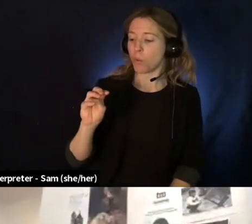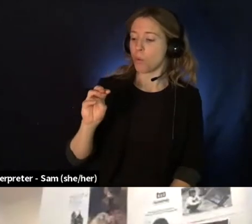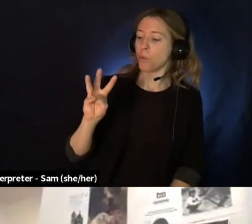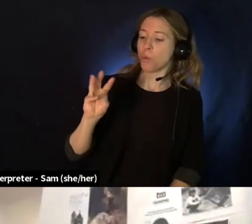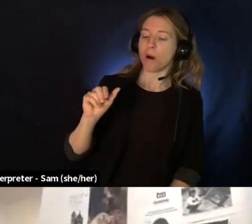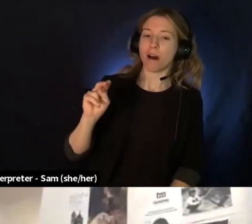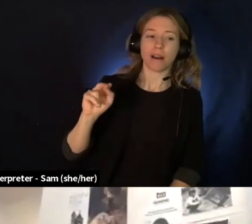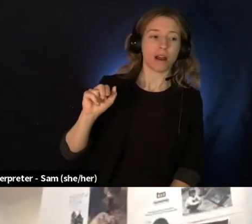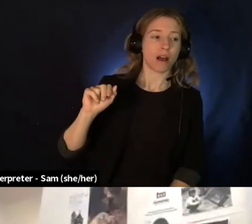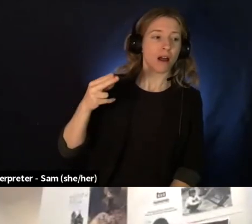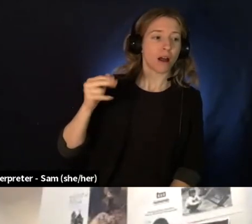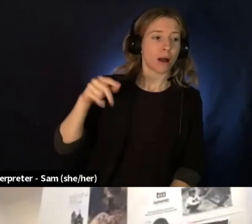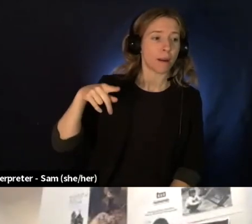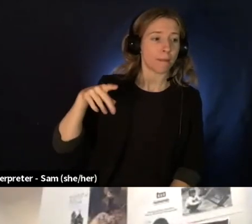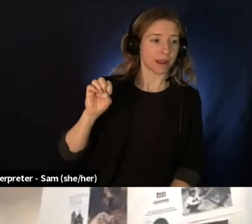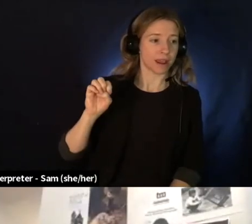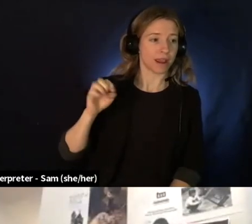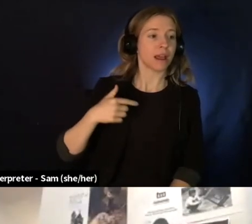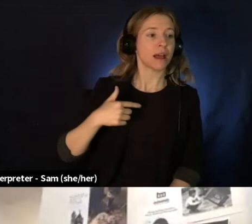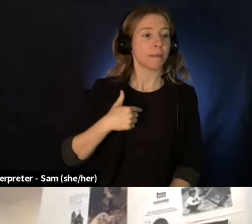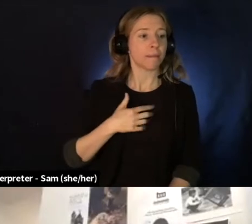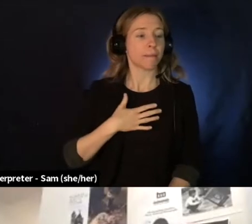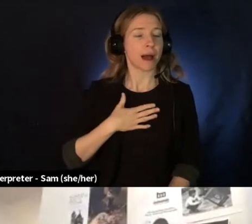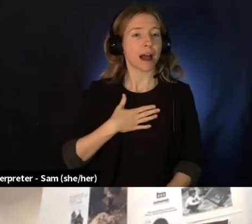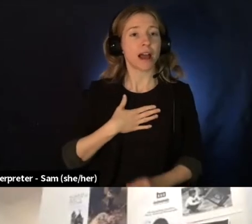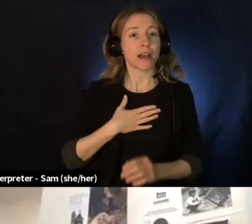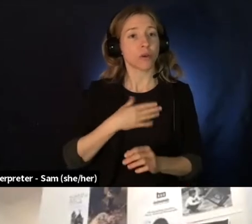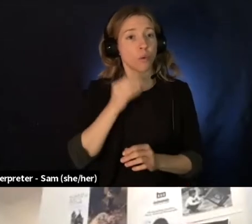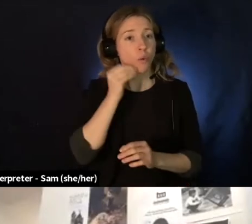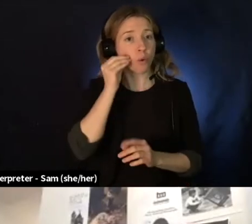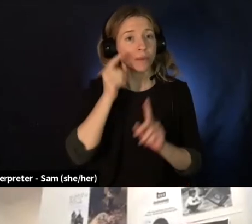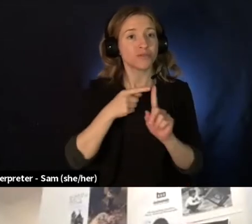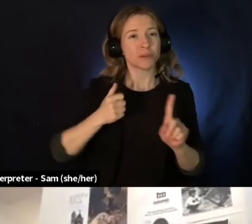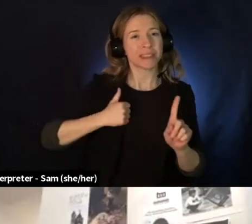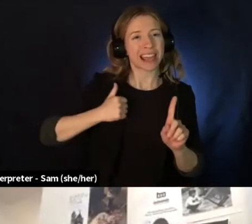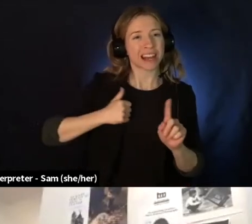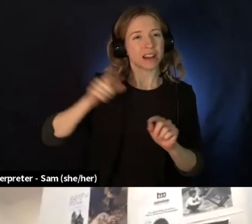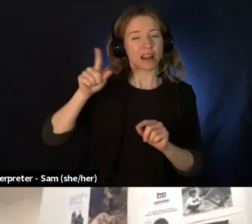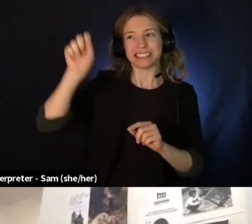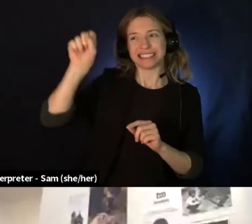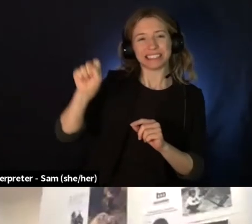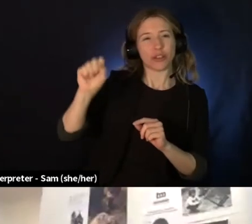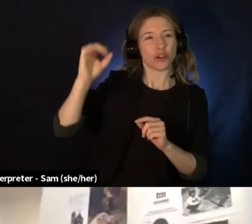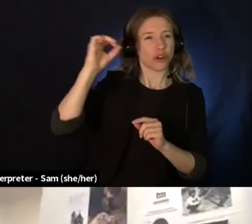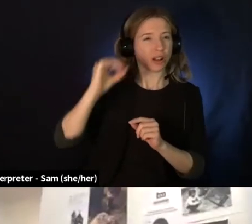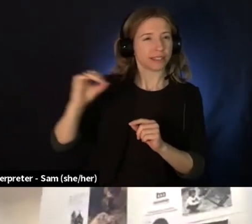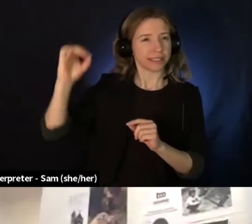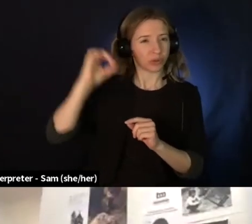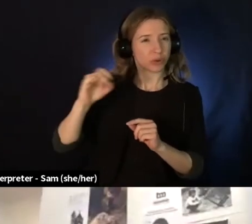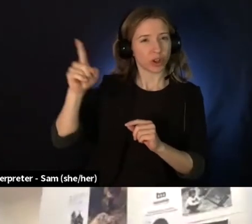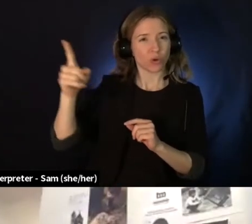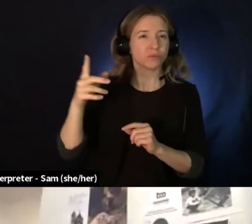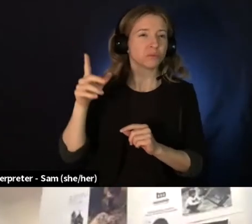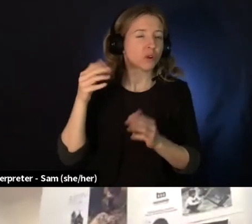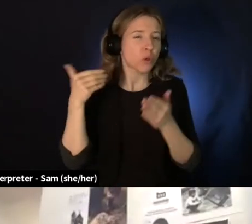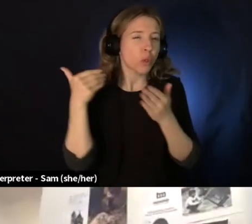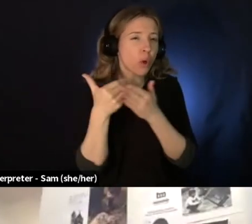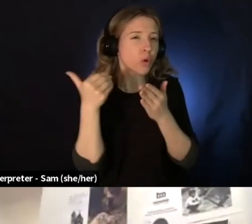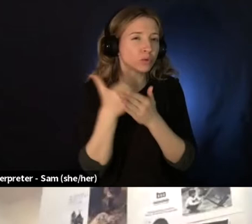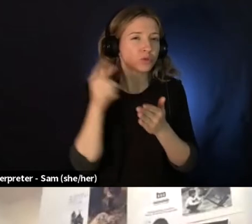southern Ontario, not too far from London, and we're the Moravian town